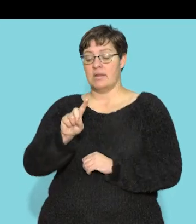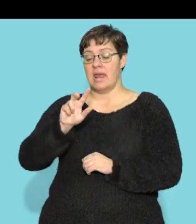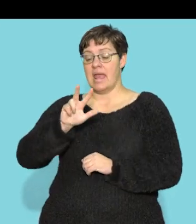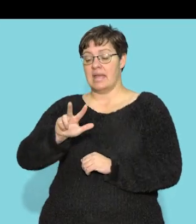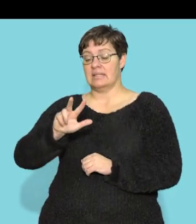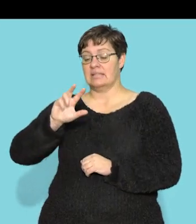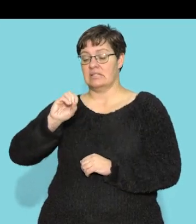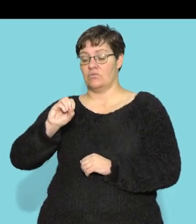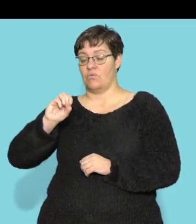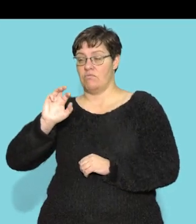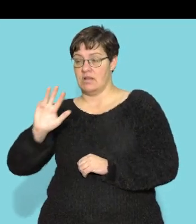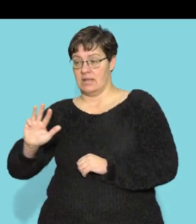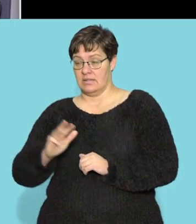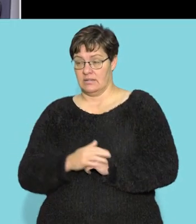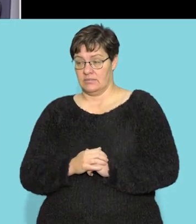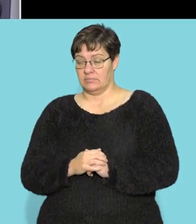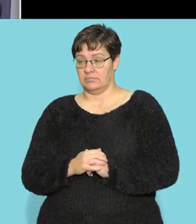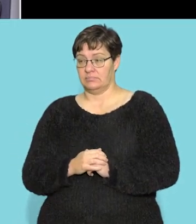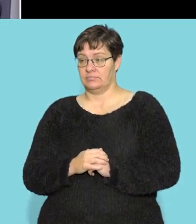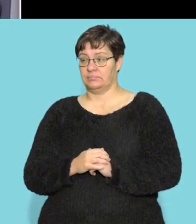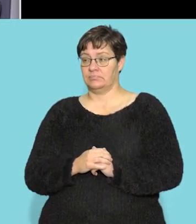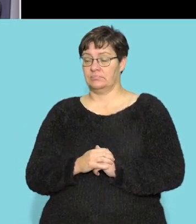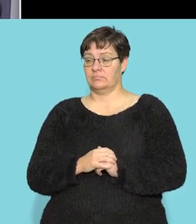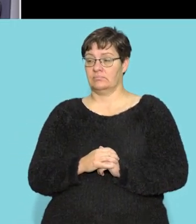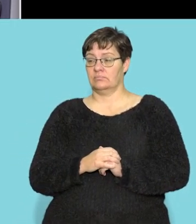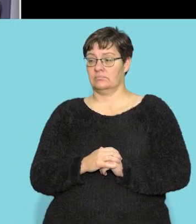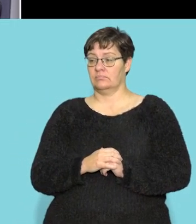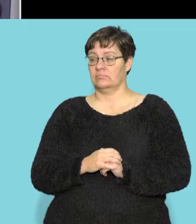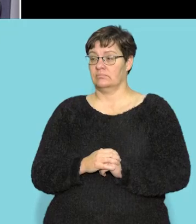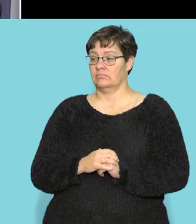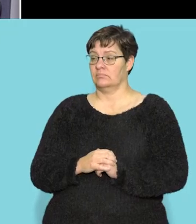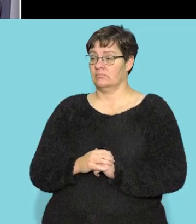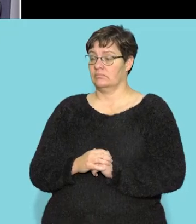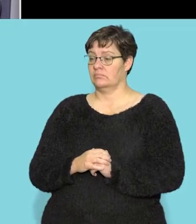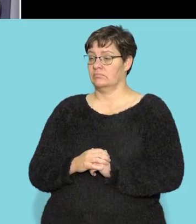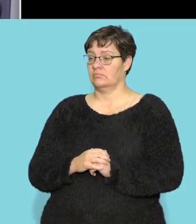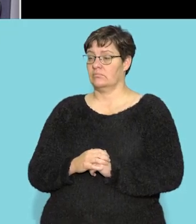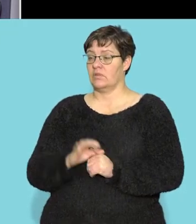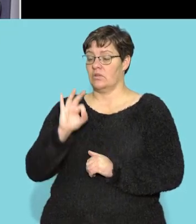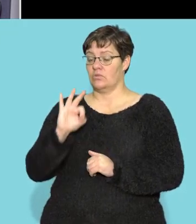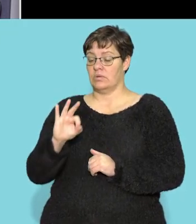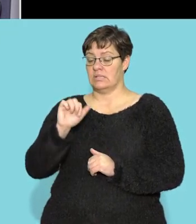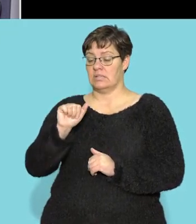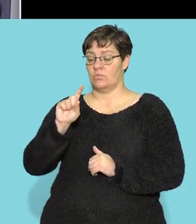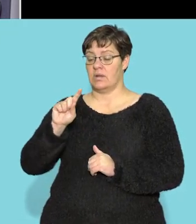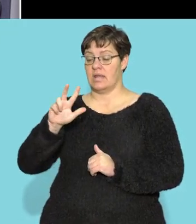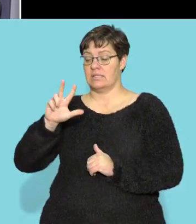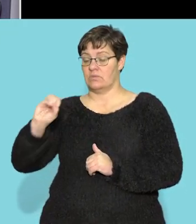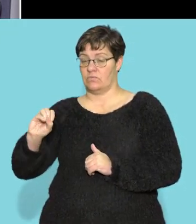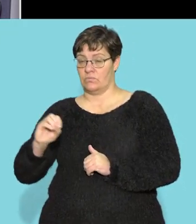1809. Okay, let's do that. We've got 36180